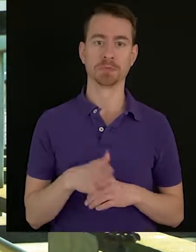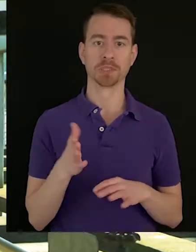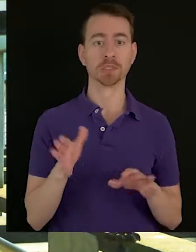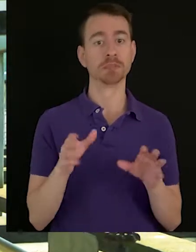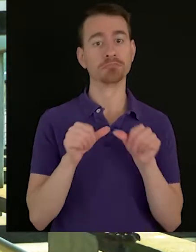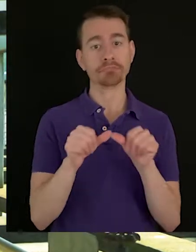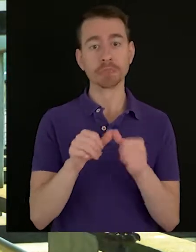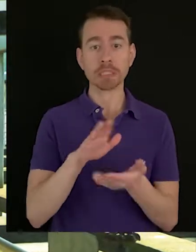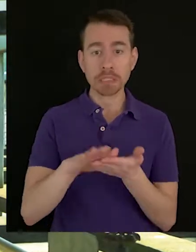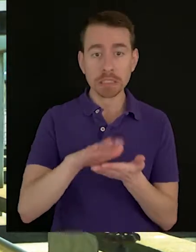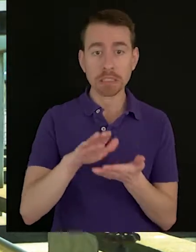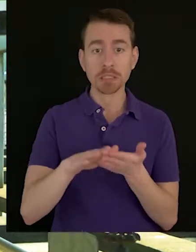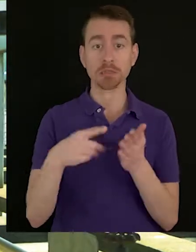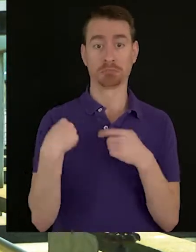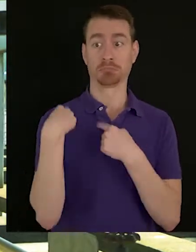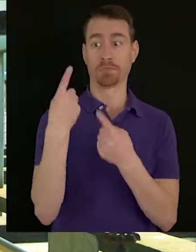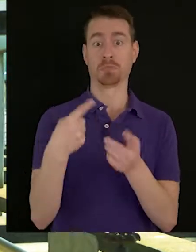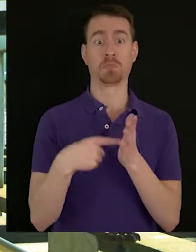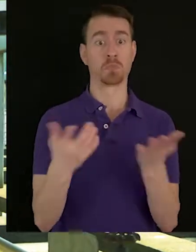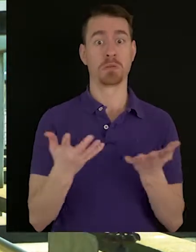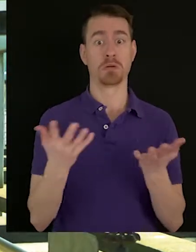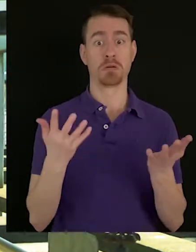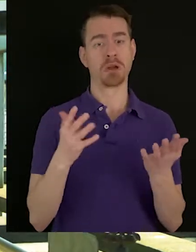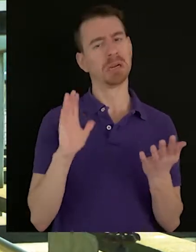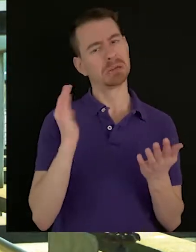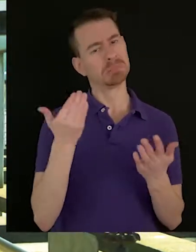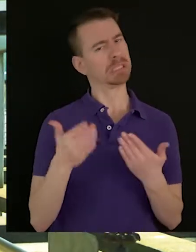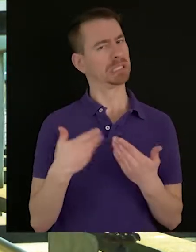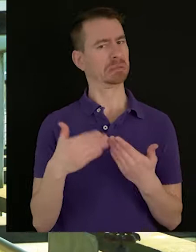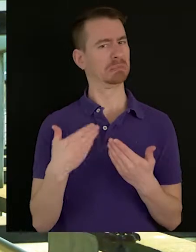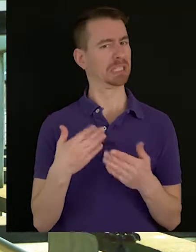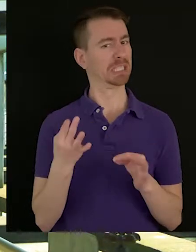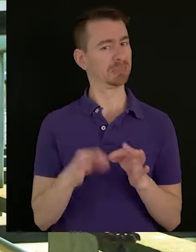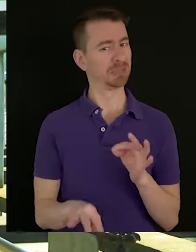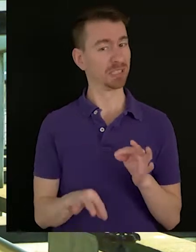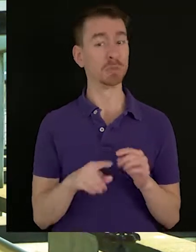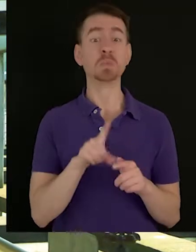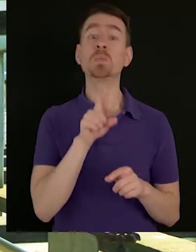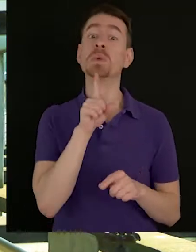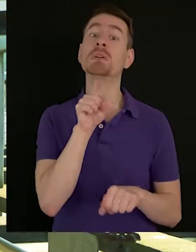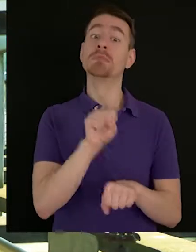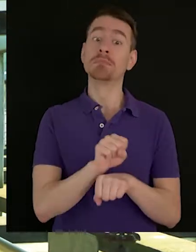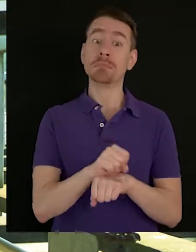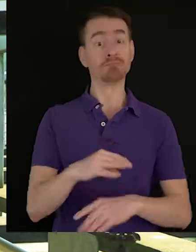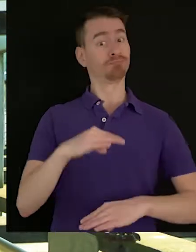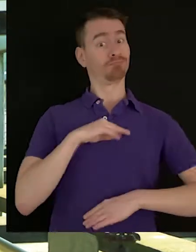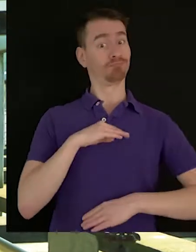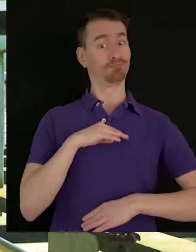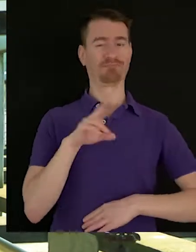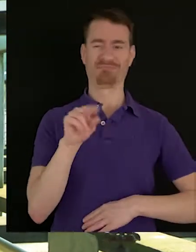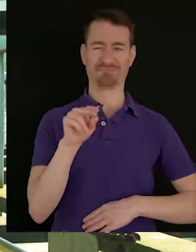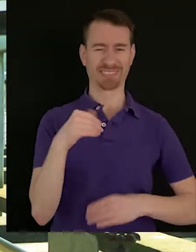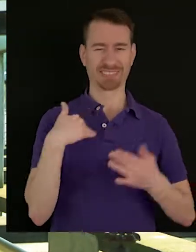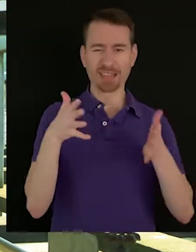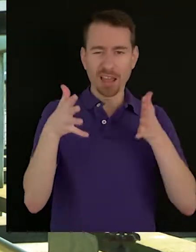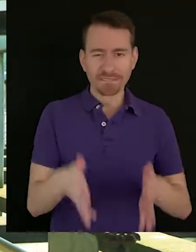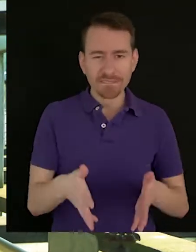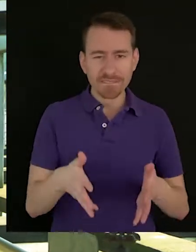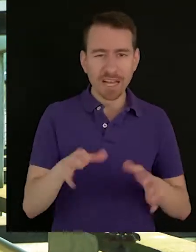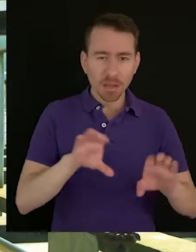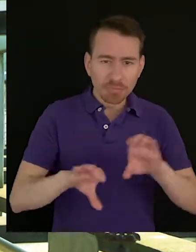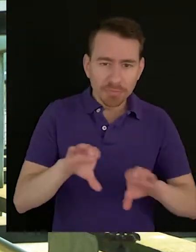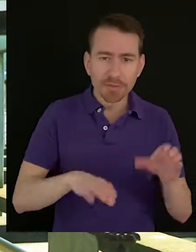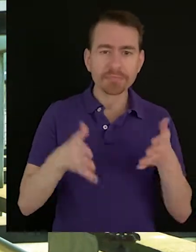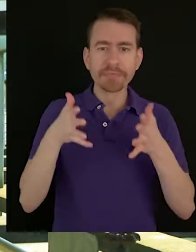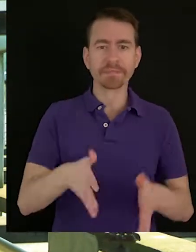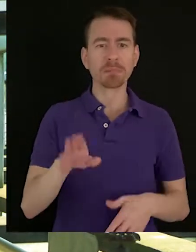of this video? Well, here it is again. And here is what the water looks like after primary treatment. This is